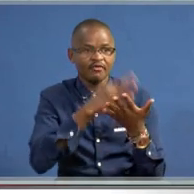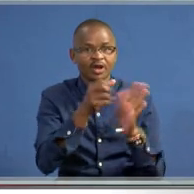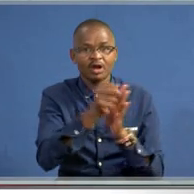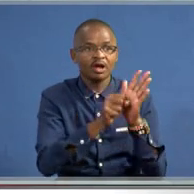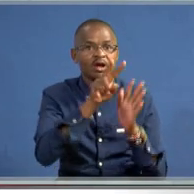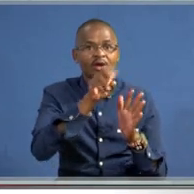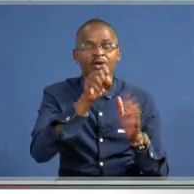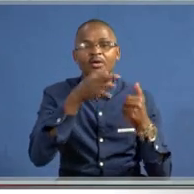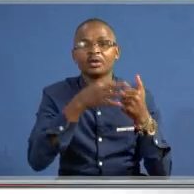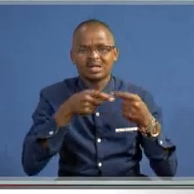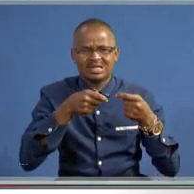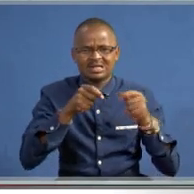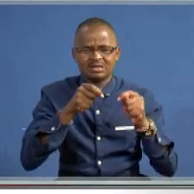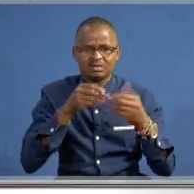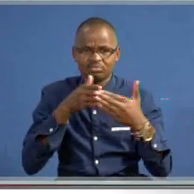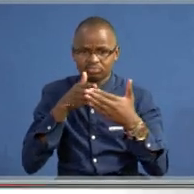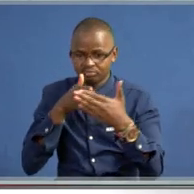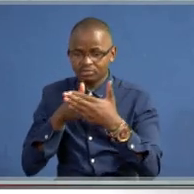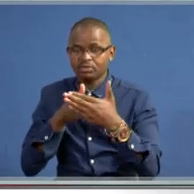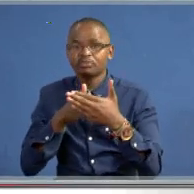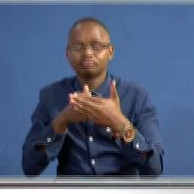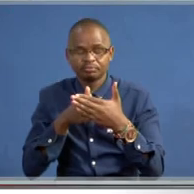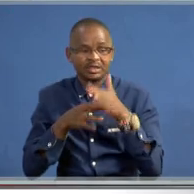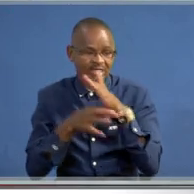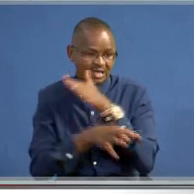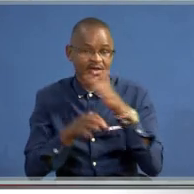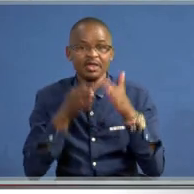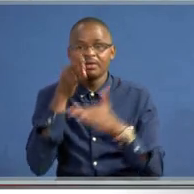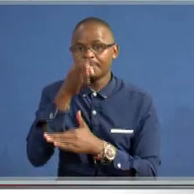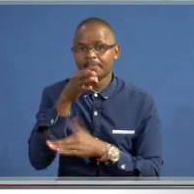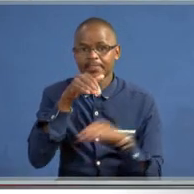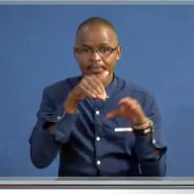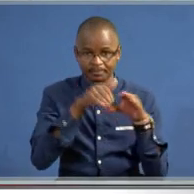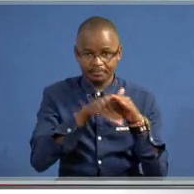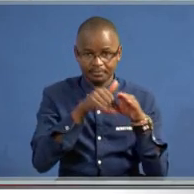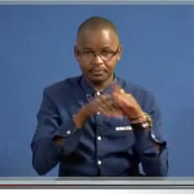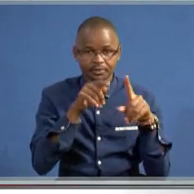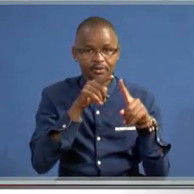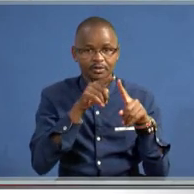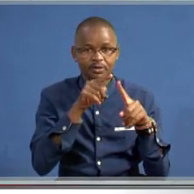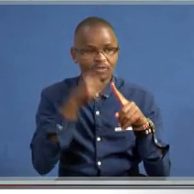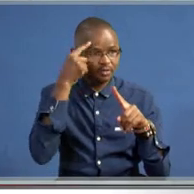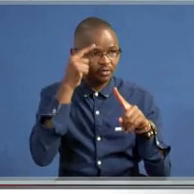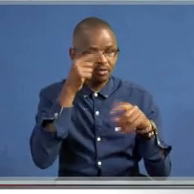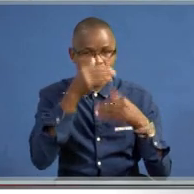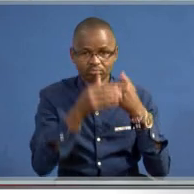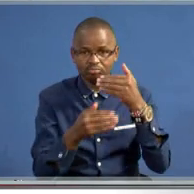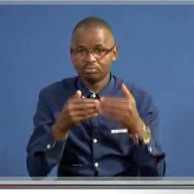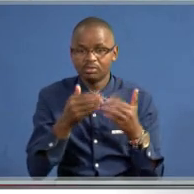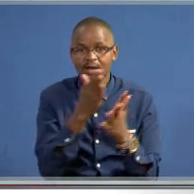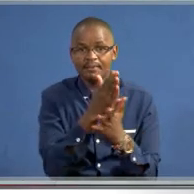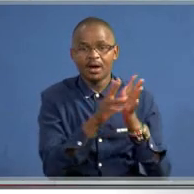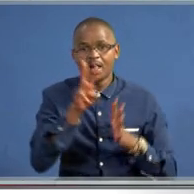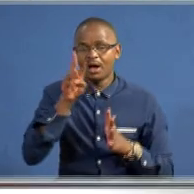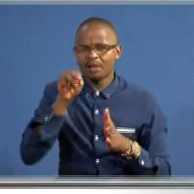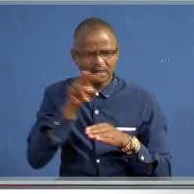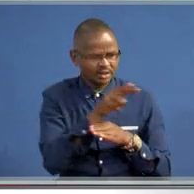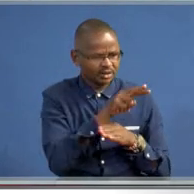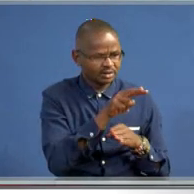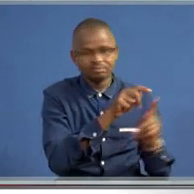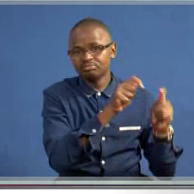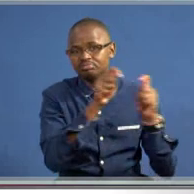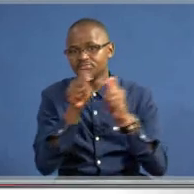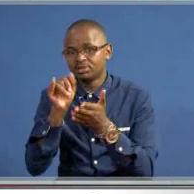r20 him singly trying to such kind of loopholes in the future it is the string of stringent passages among them packing